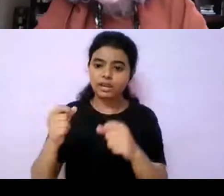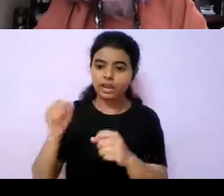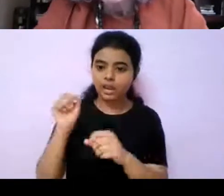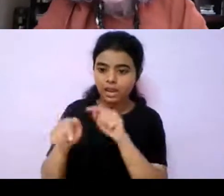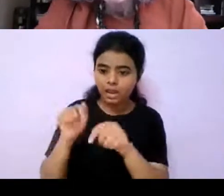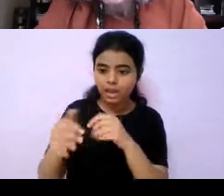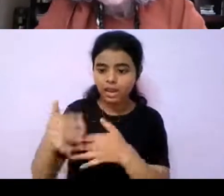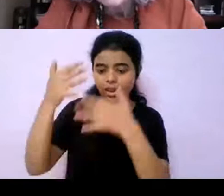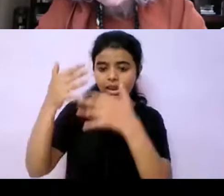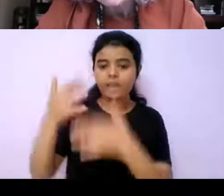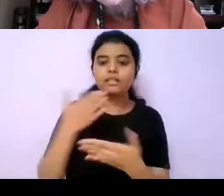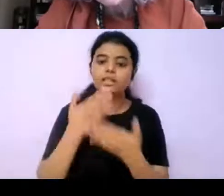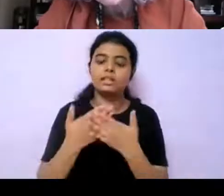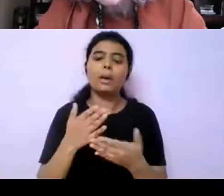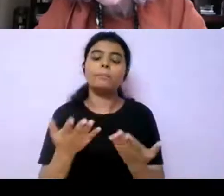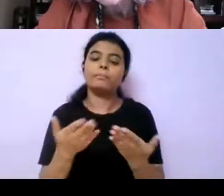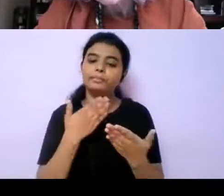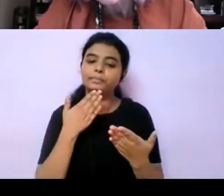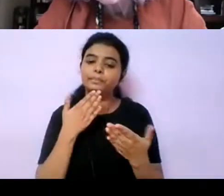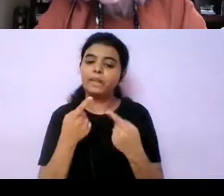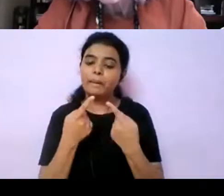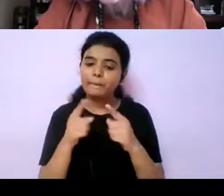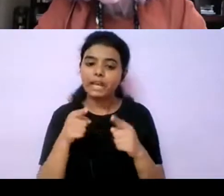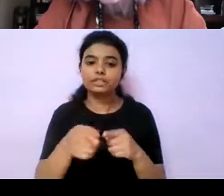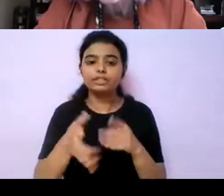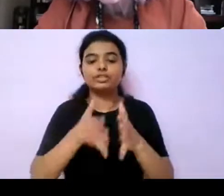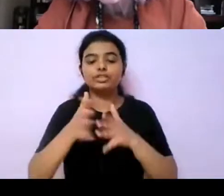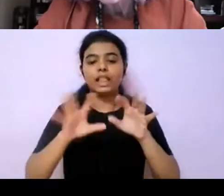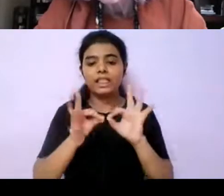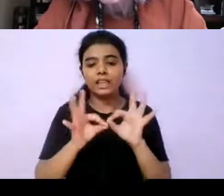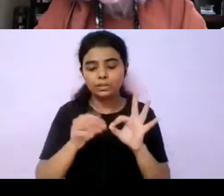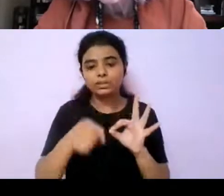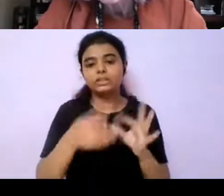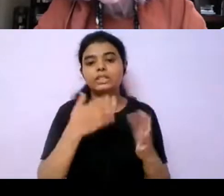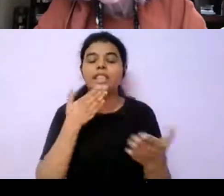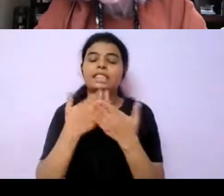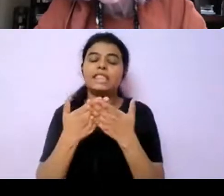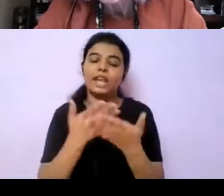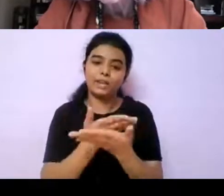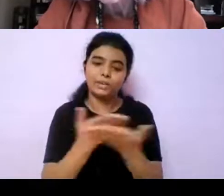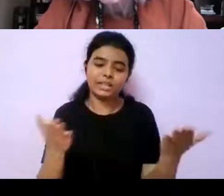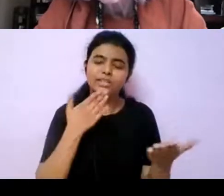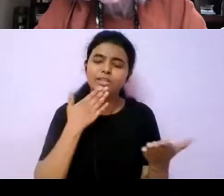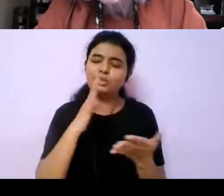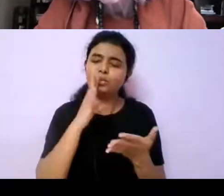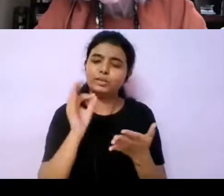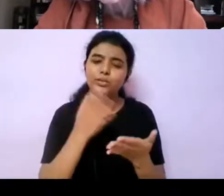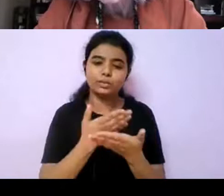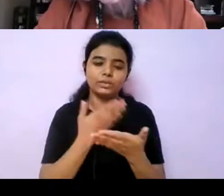let me end the day by thanking the sign language interpreters for really